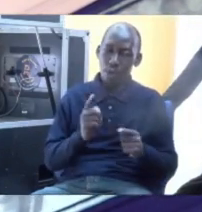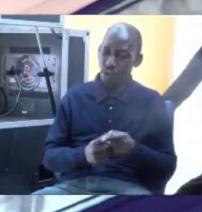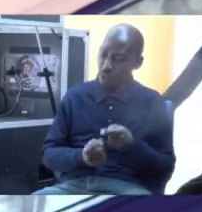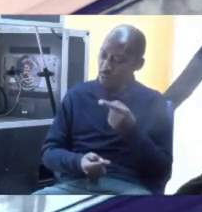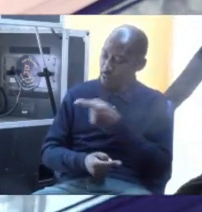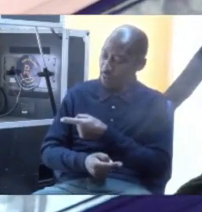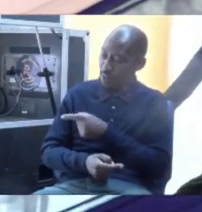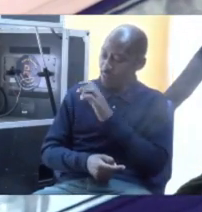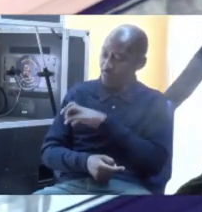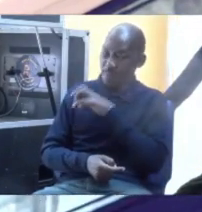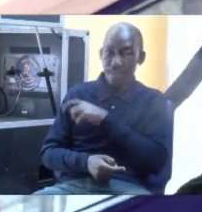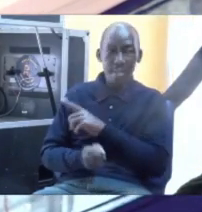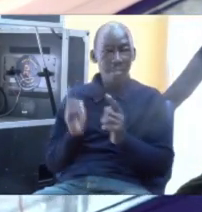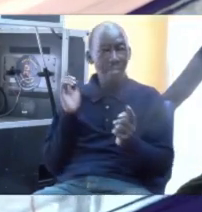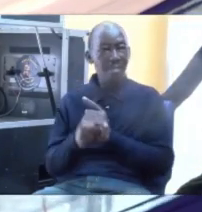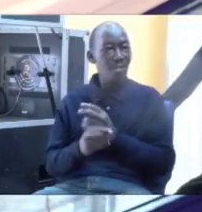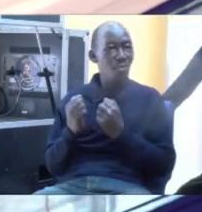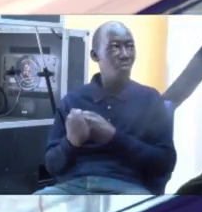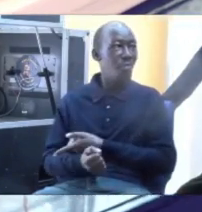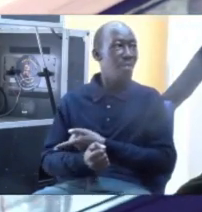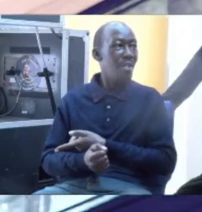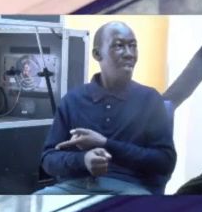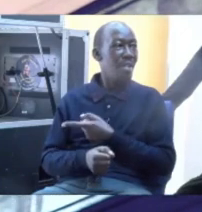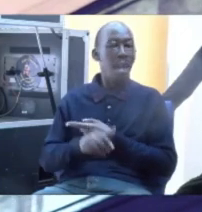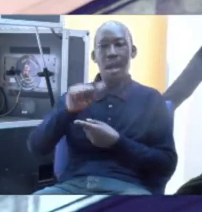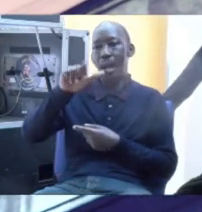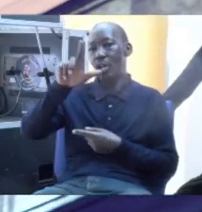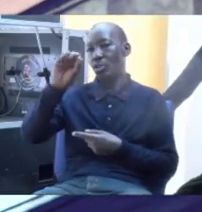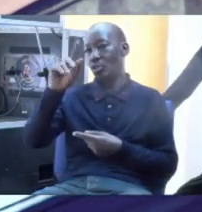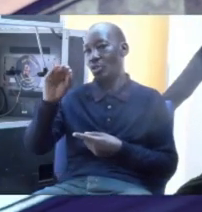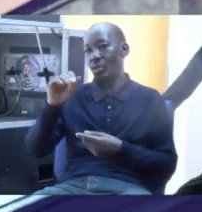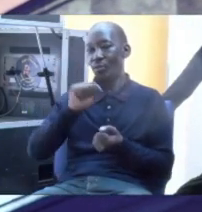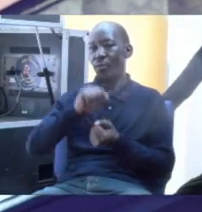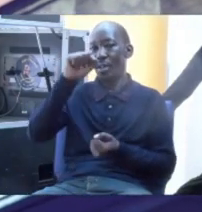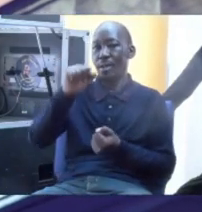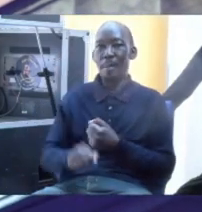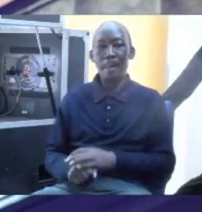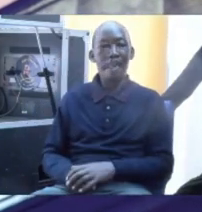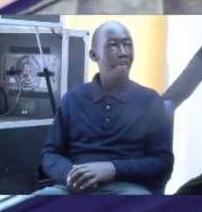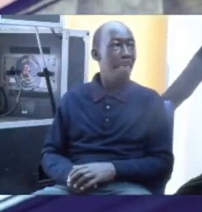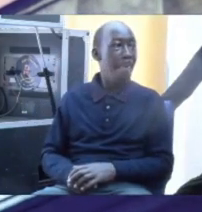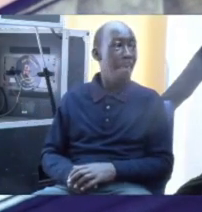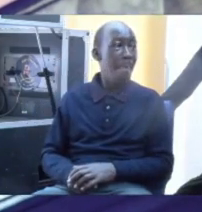Je, anaweza kupata Alto? Hiyo gari ni Alto 15. Mm-hmm.